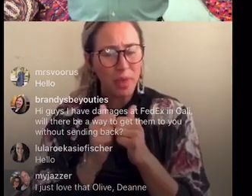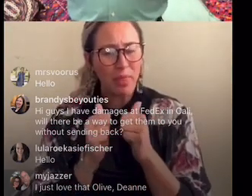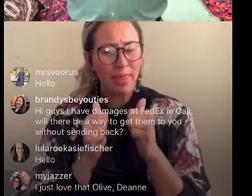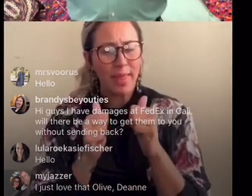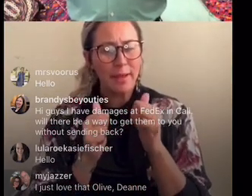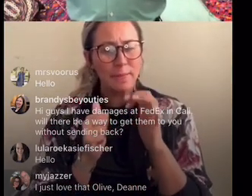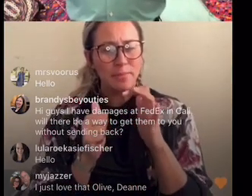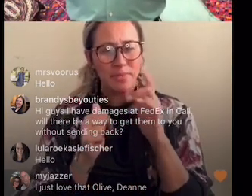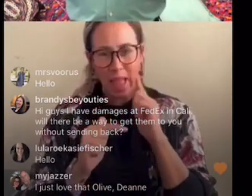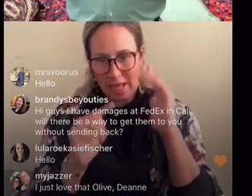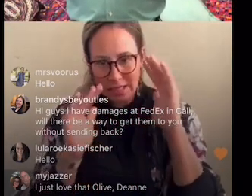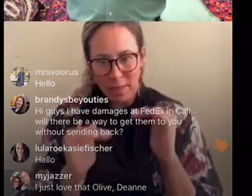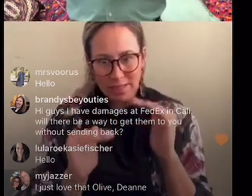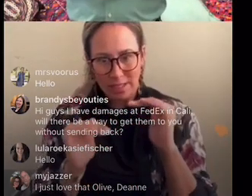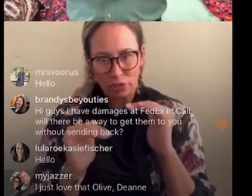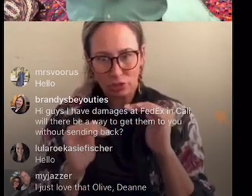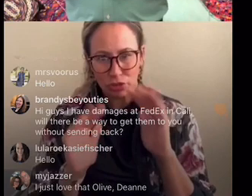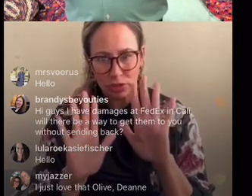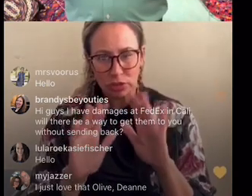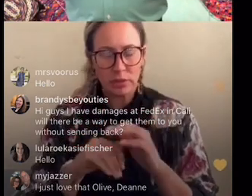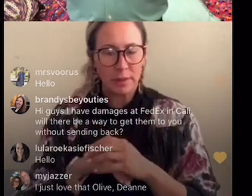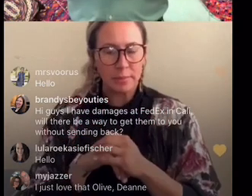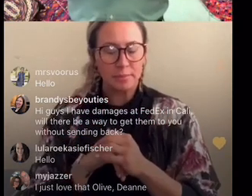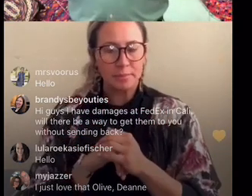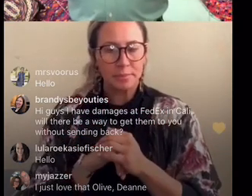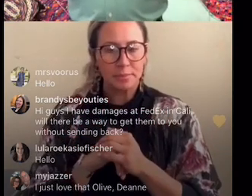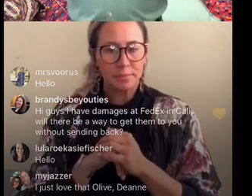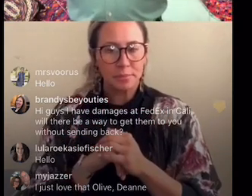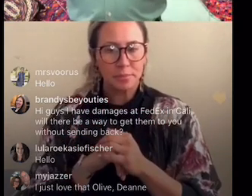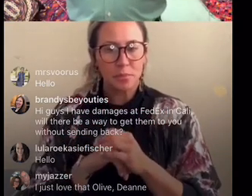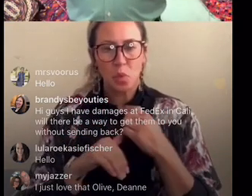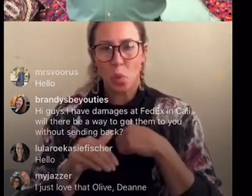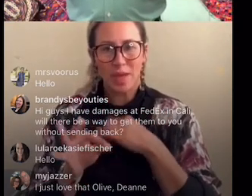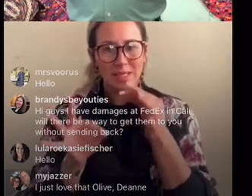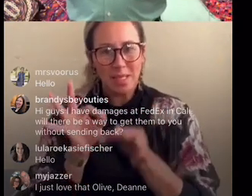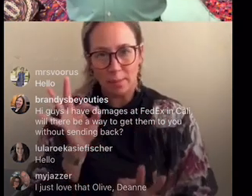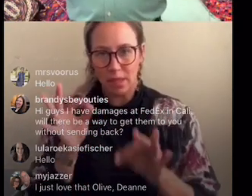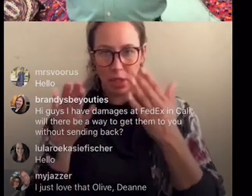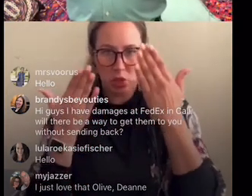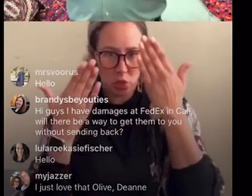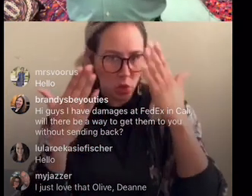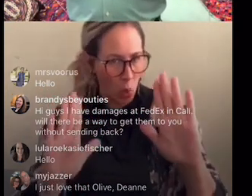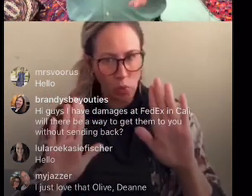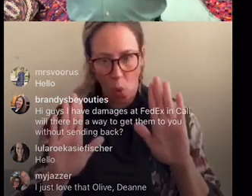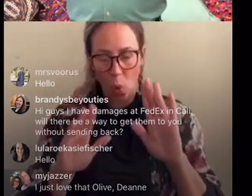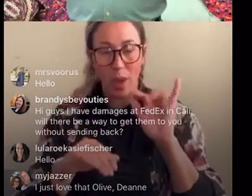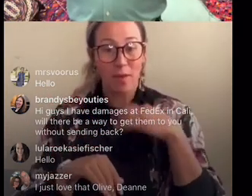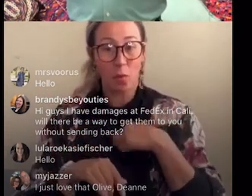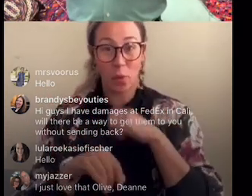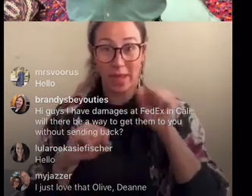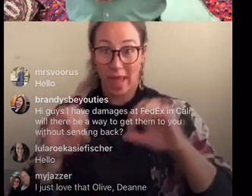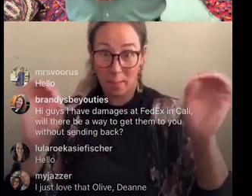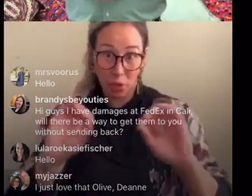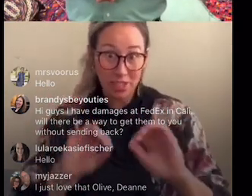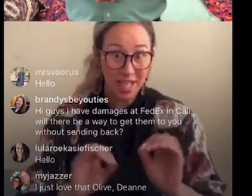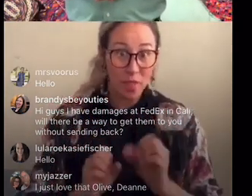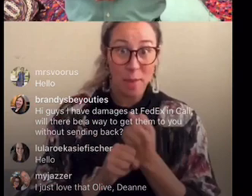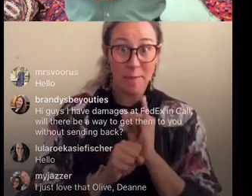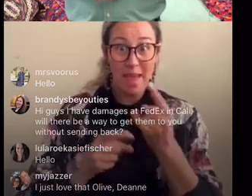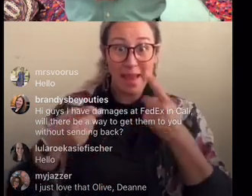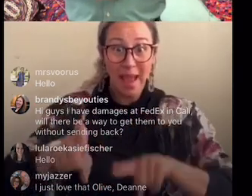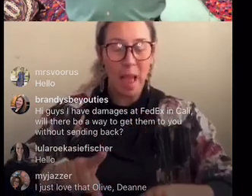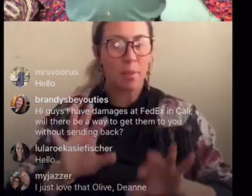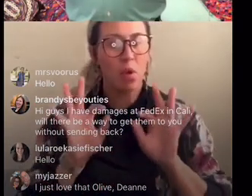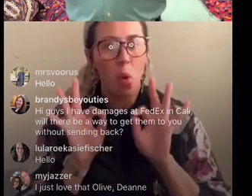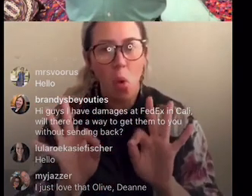with expectations. We just simply do not know. If we can put it back together and make it happen, we definitely